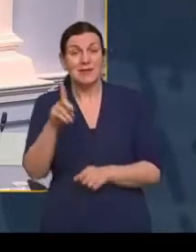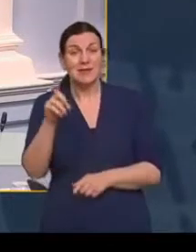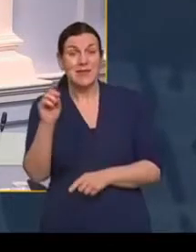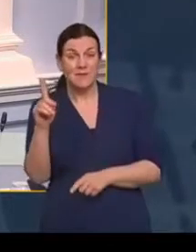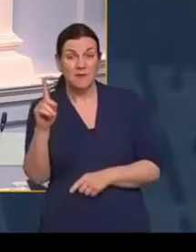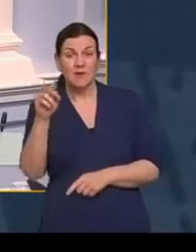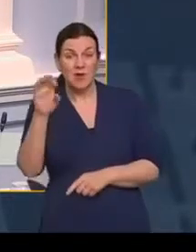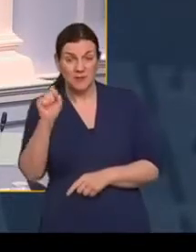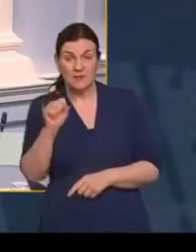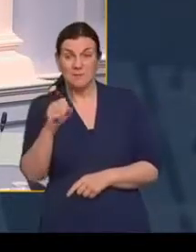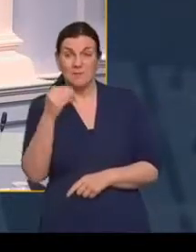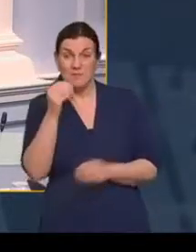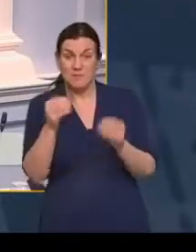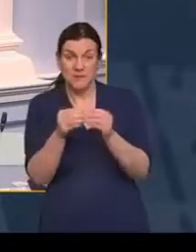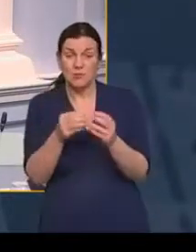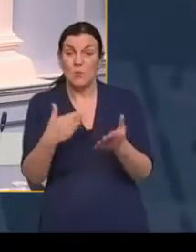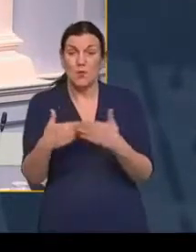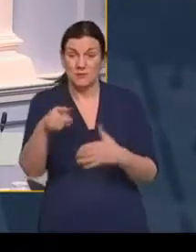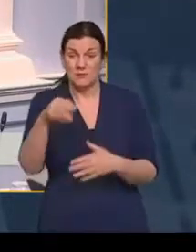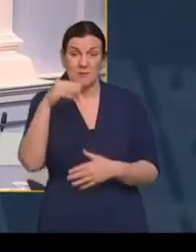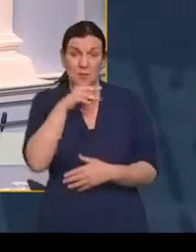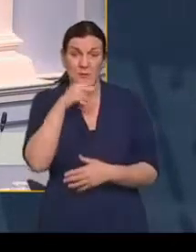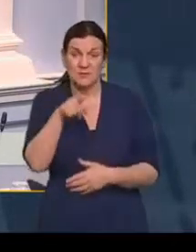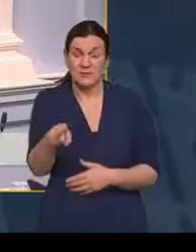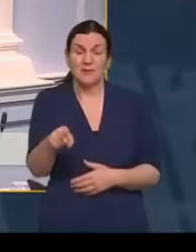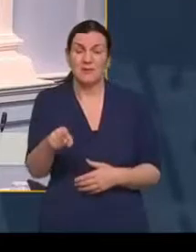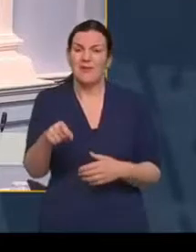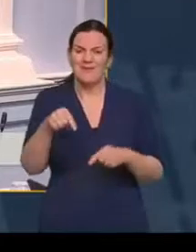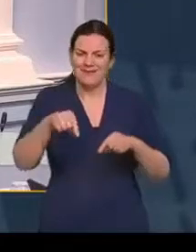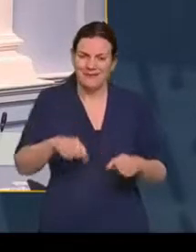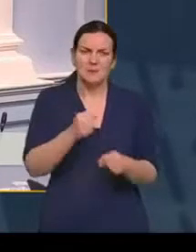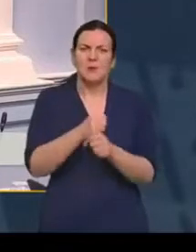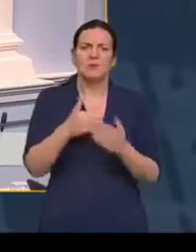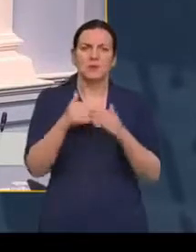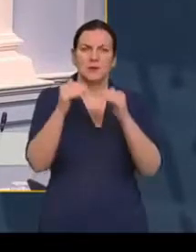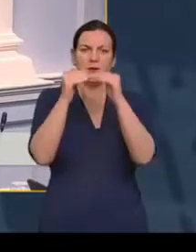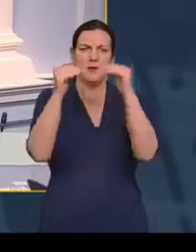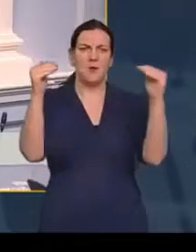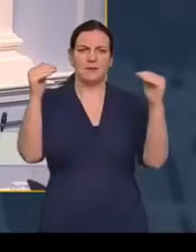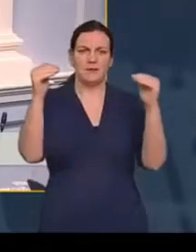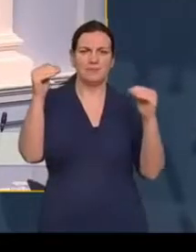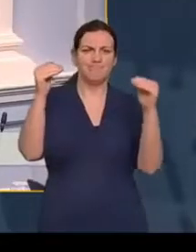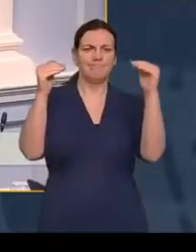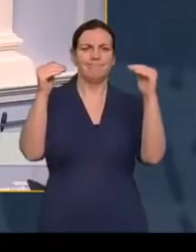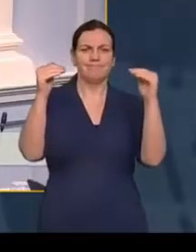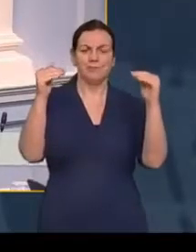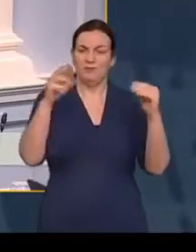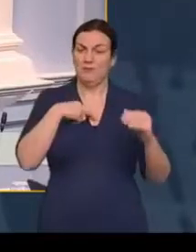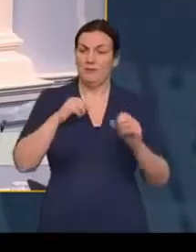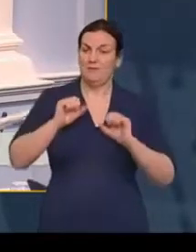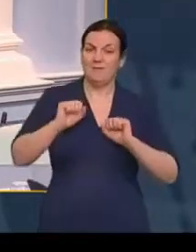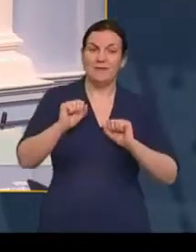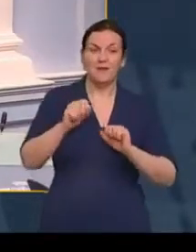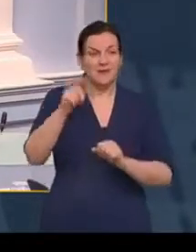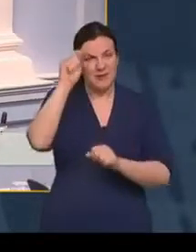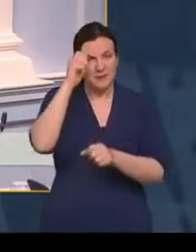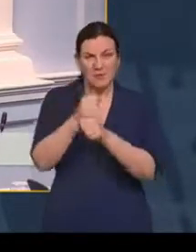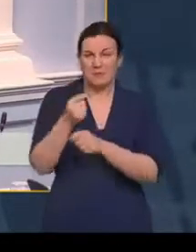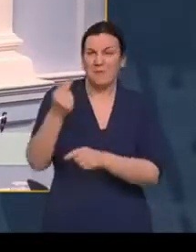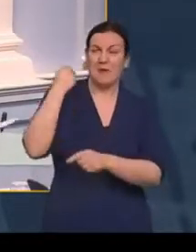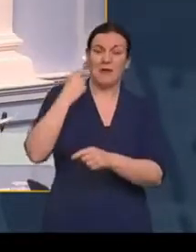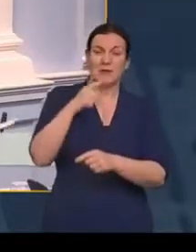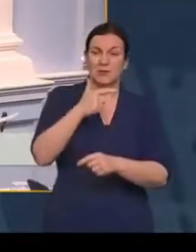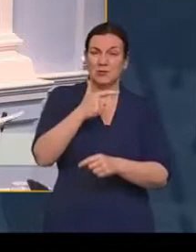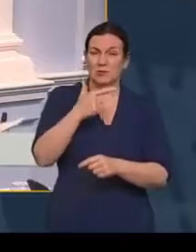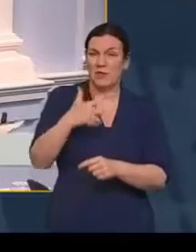Norris mentioned, is this is about the equality issue. And I think your House And the fact when Dave was talking there, I was thinking of going